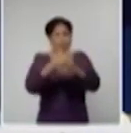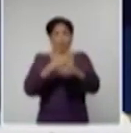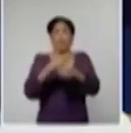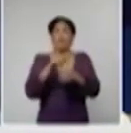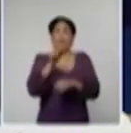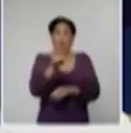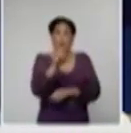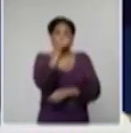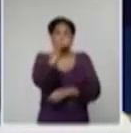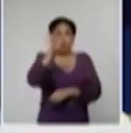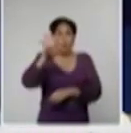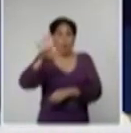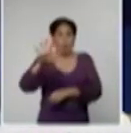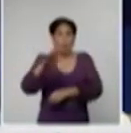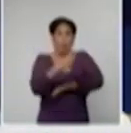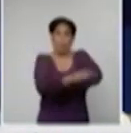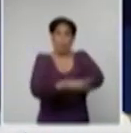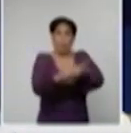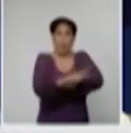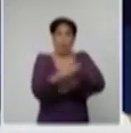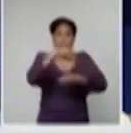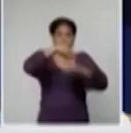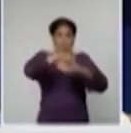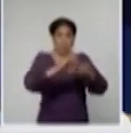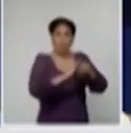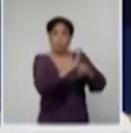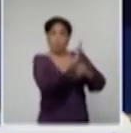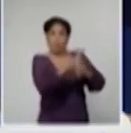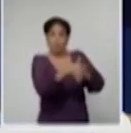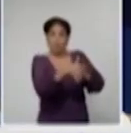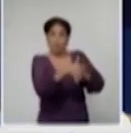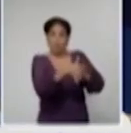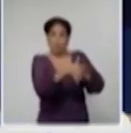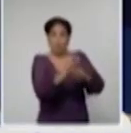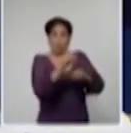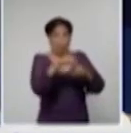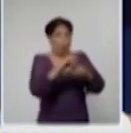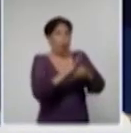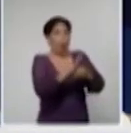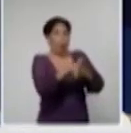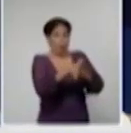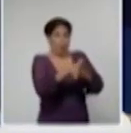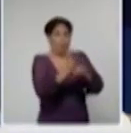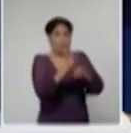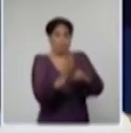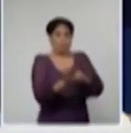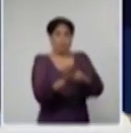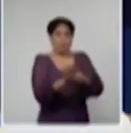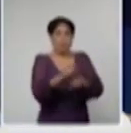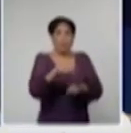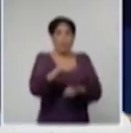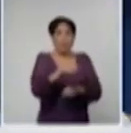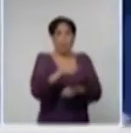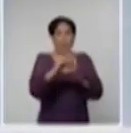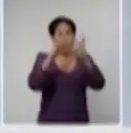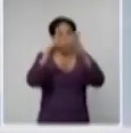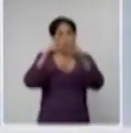that show that in the 185 countries that are